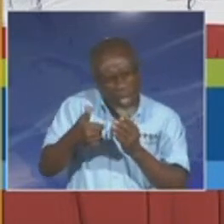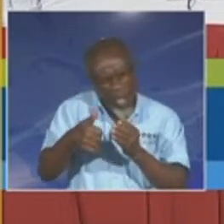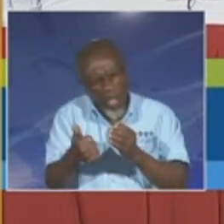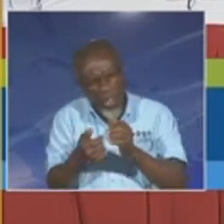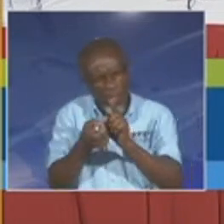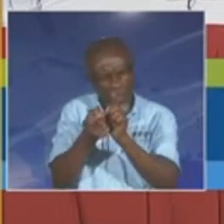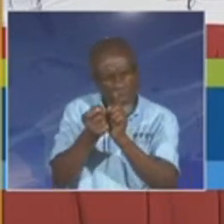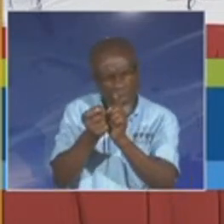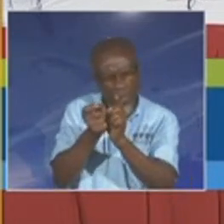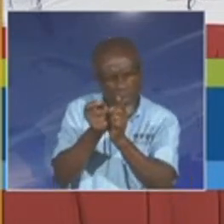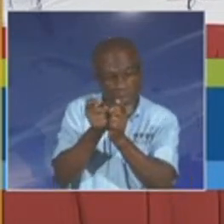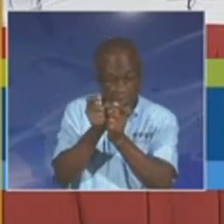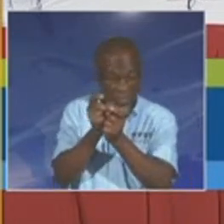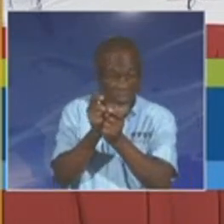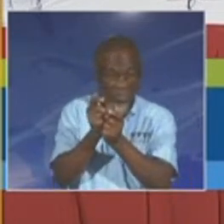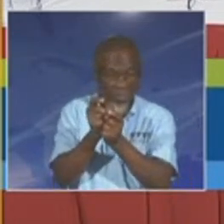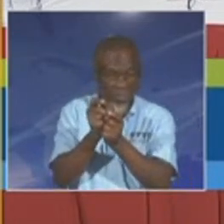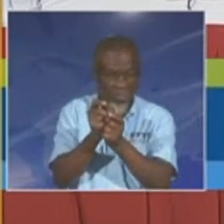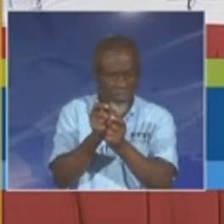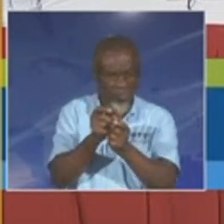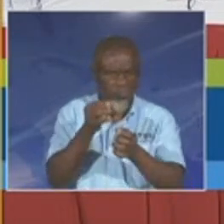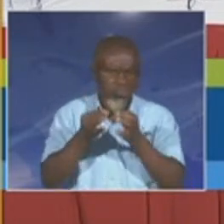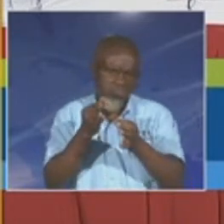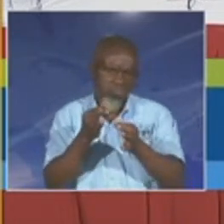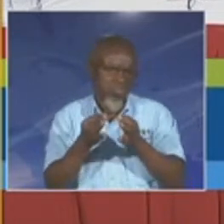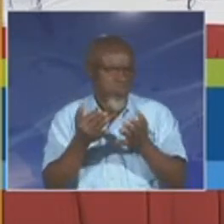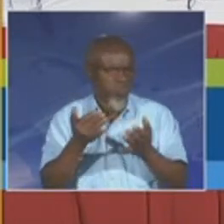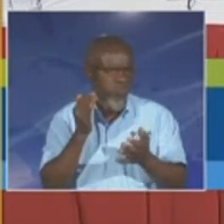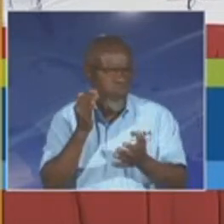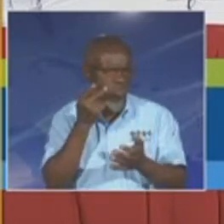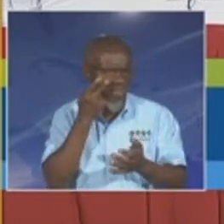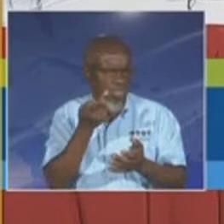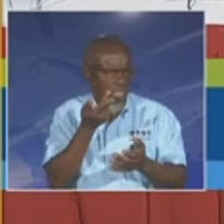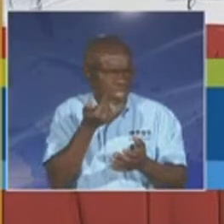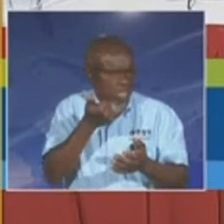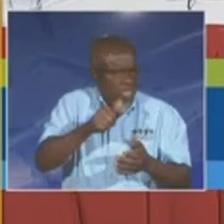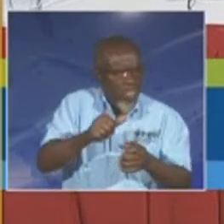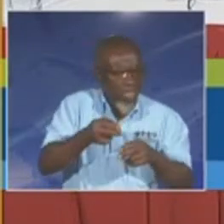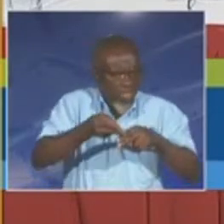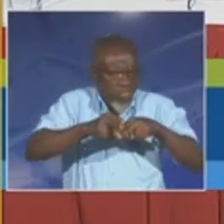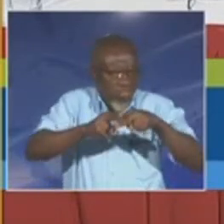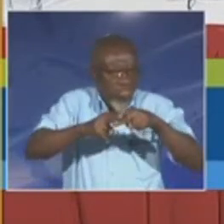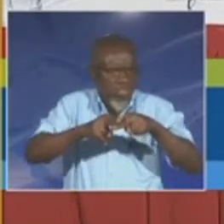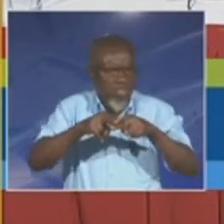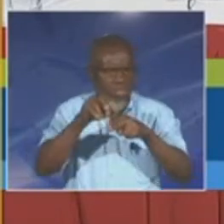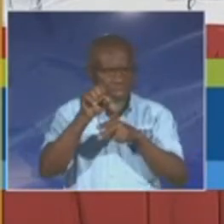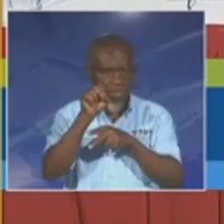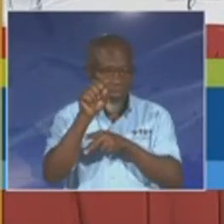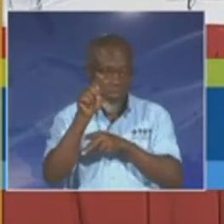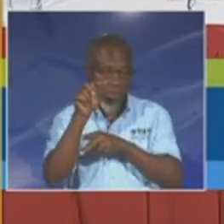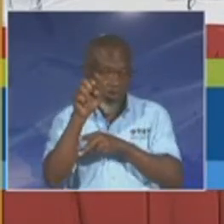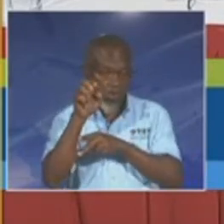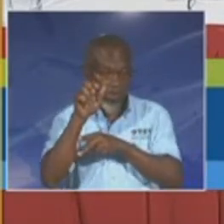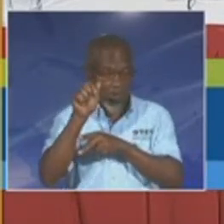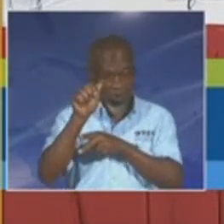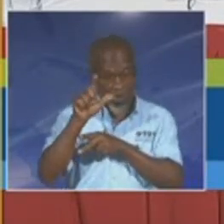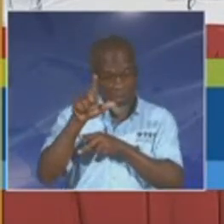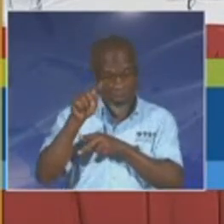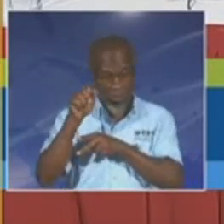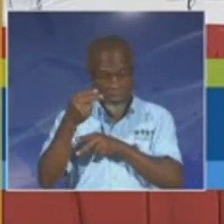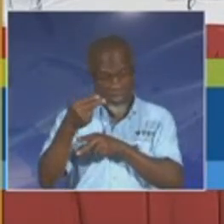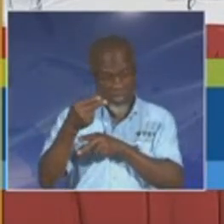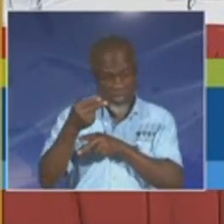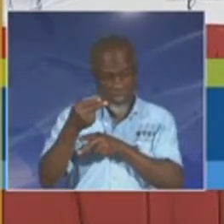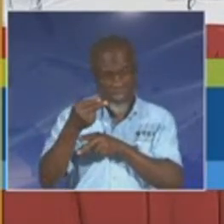the stealth variant of Omicron, which is currently causing an outbreak in China here